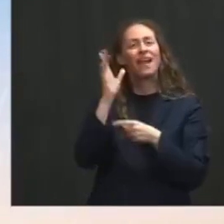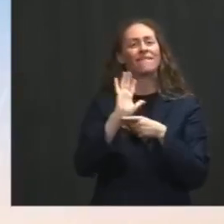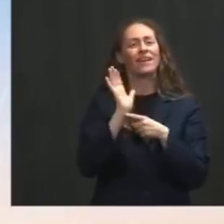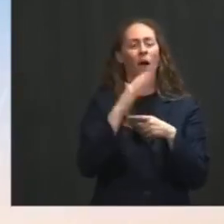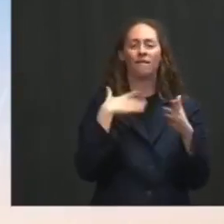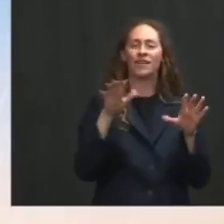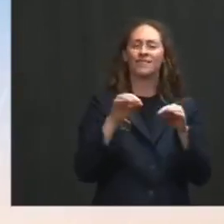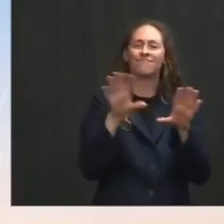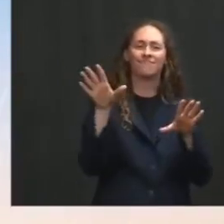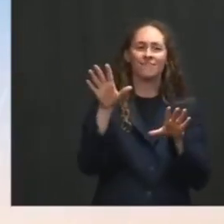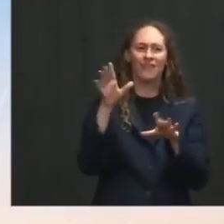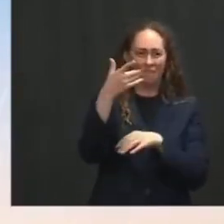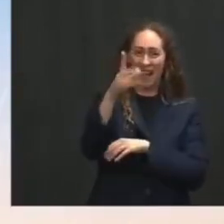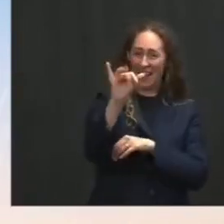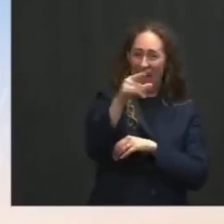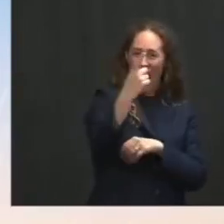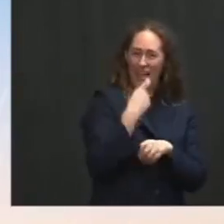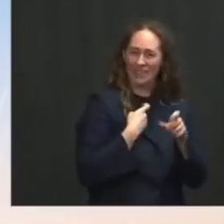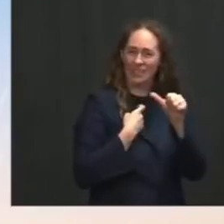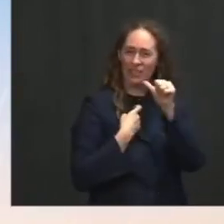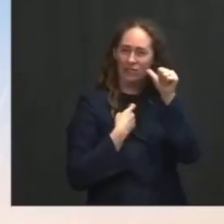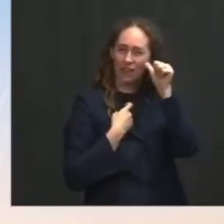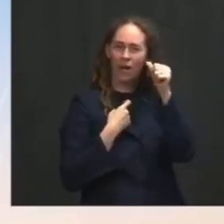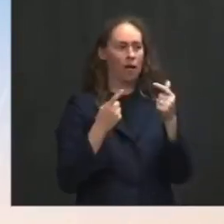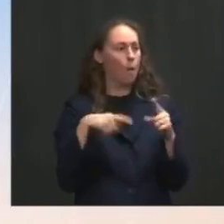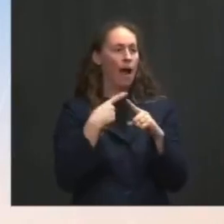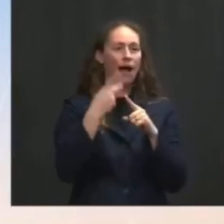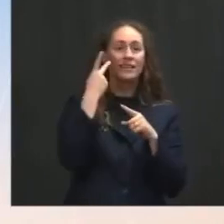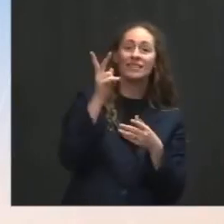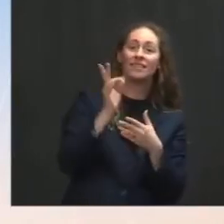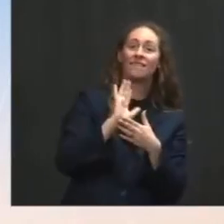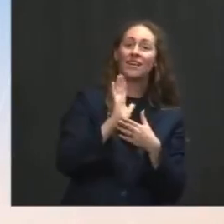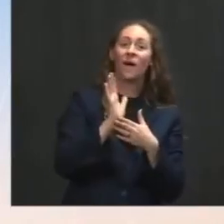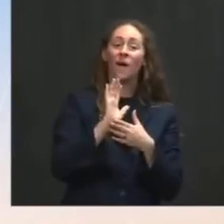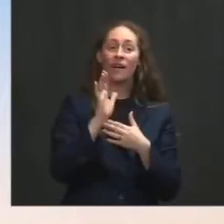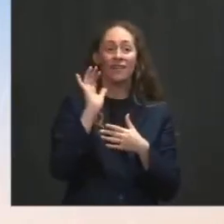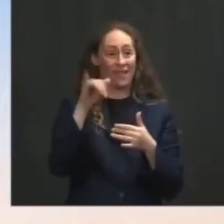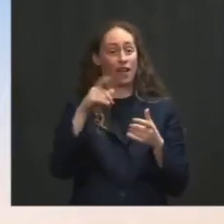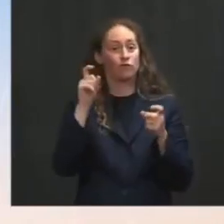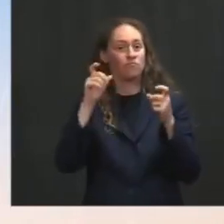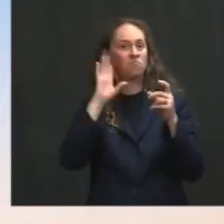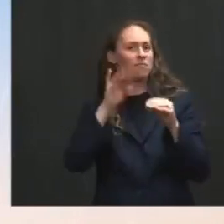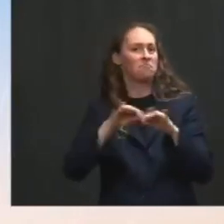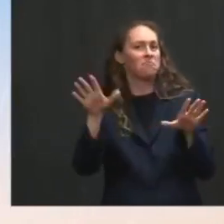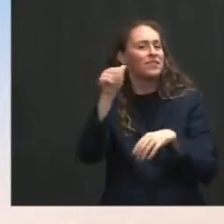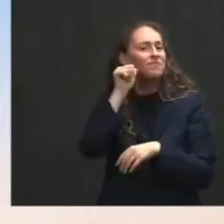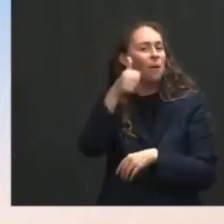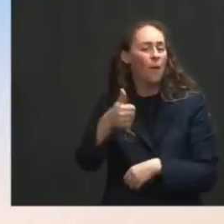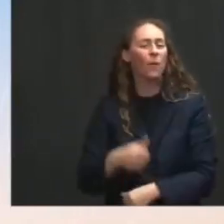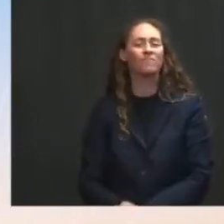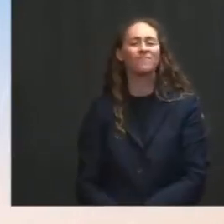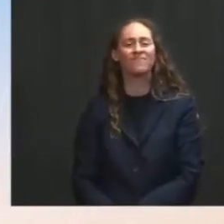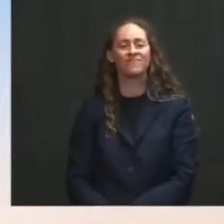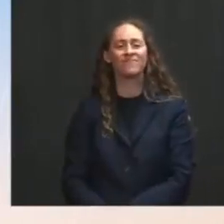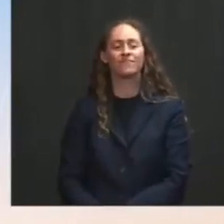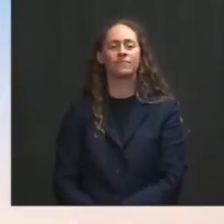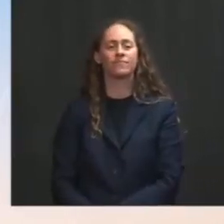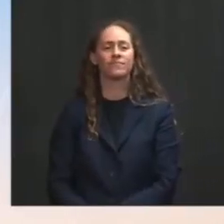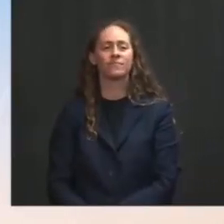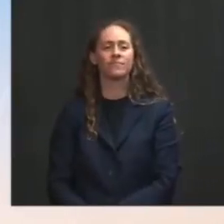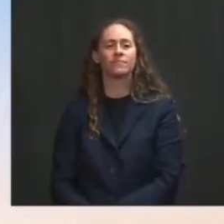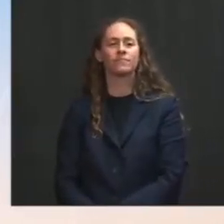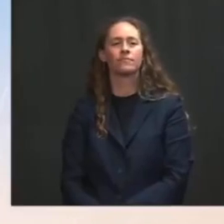I think that was your question, Steve, yesterday. I did a full follow-up there. There are also proposed changes that we have made to social